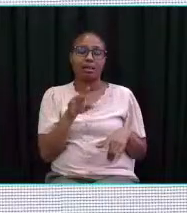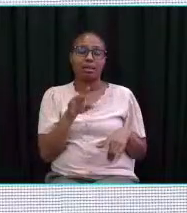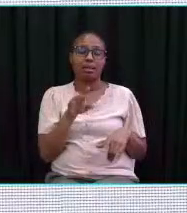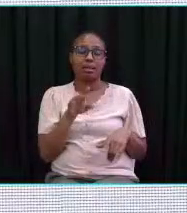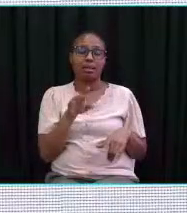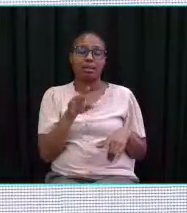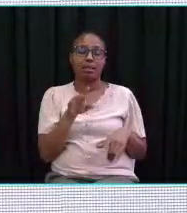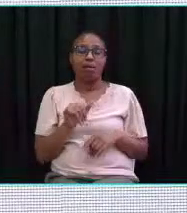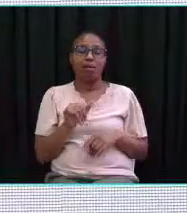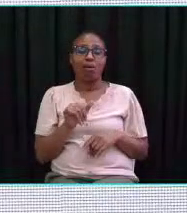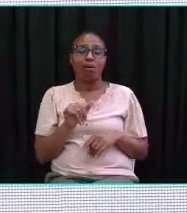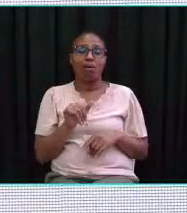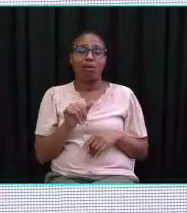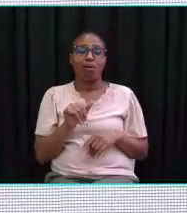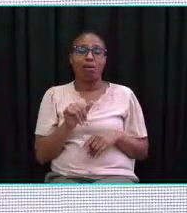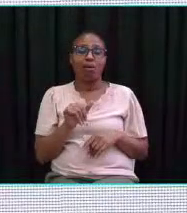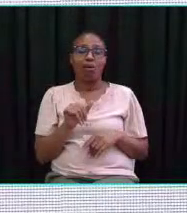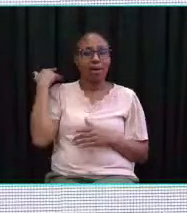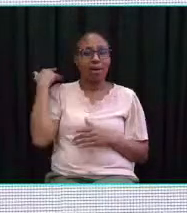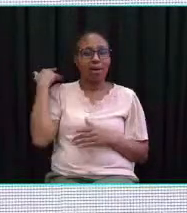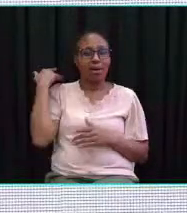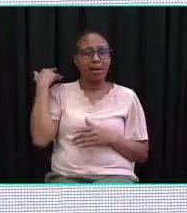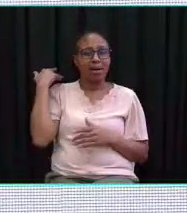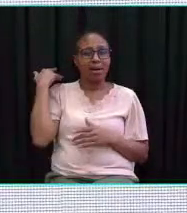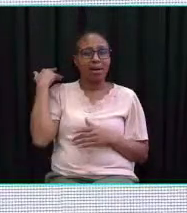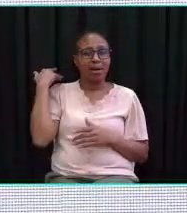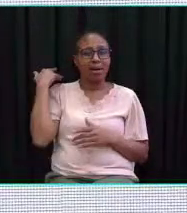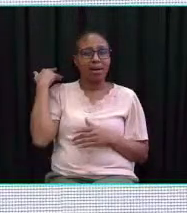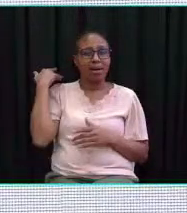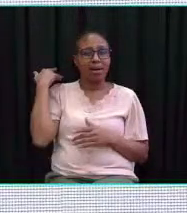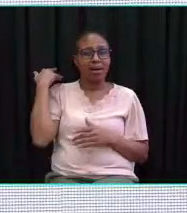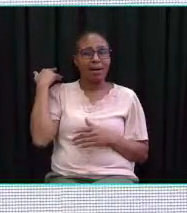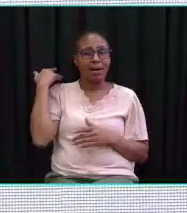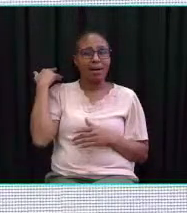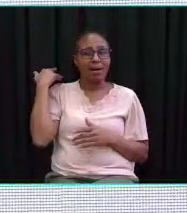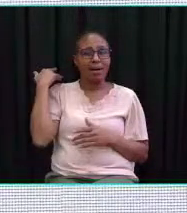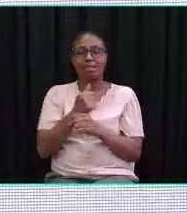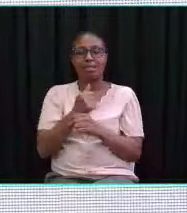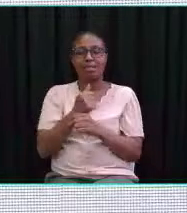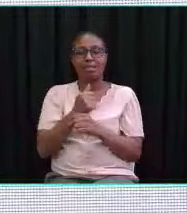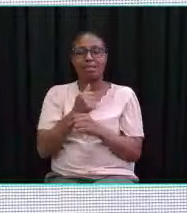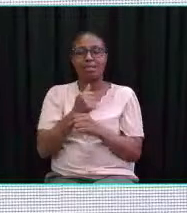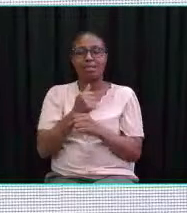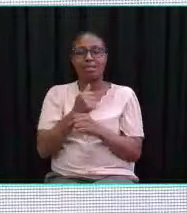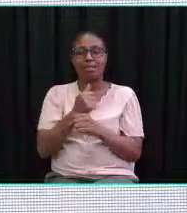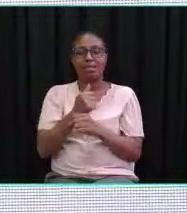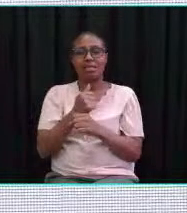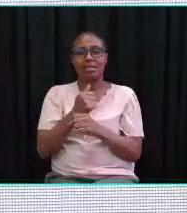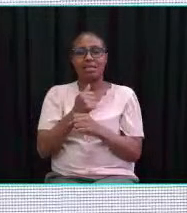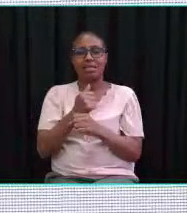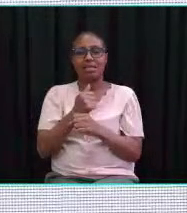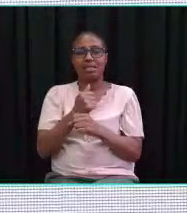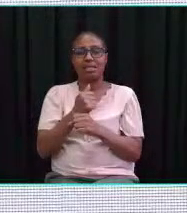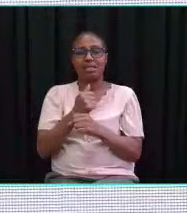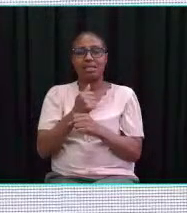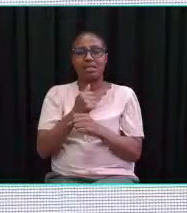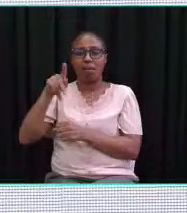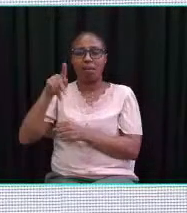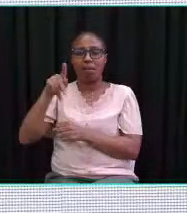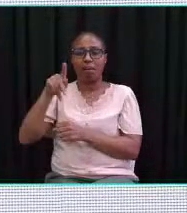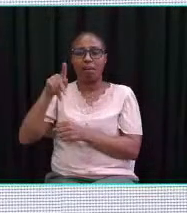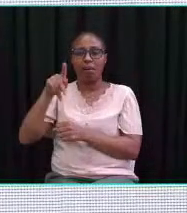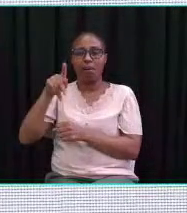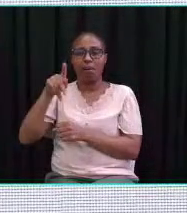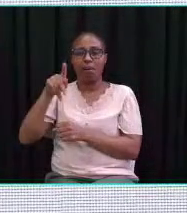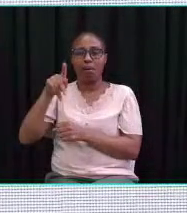significant amount of work in the ports. But then that translates on the road infrastructure. Because what